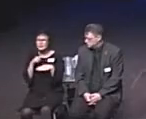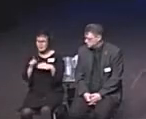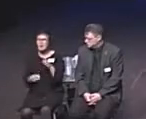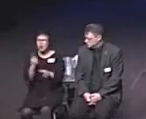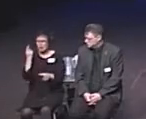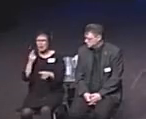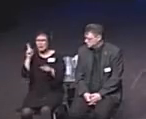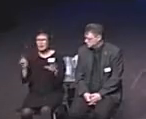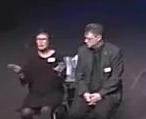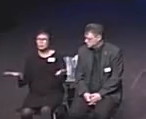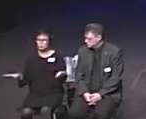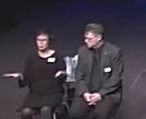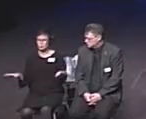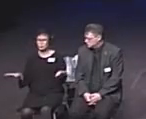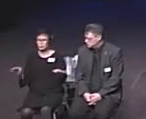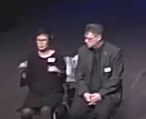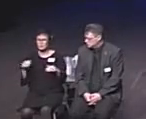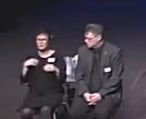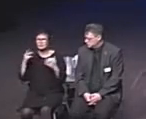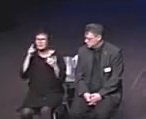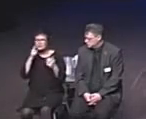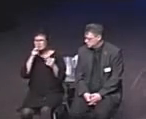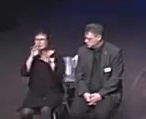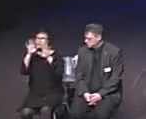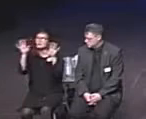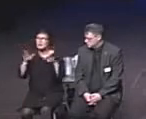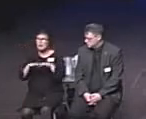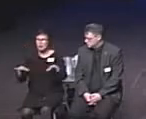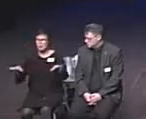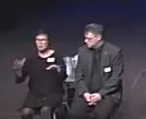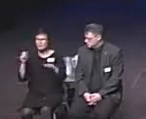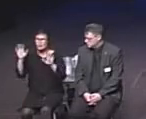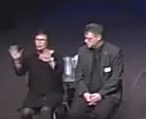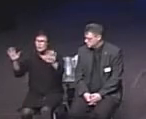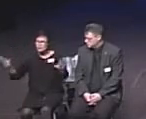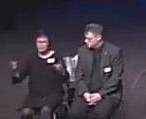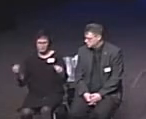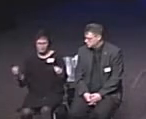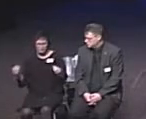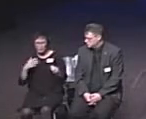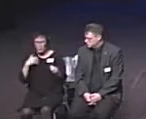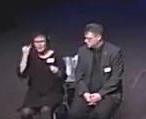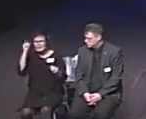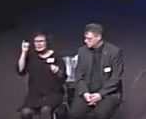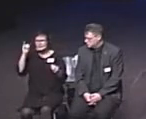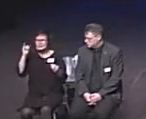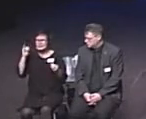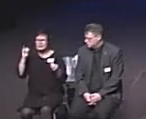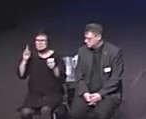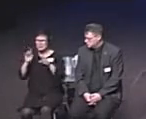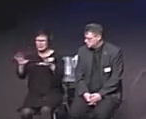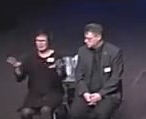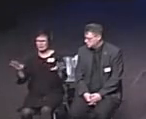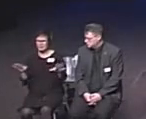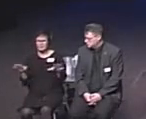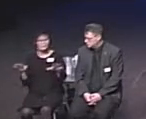You need to reflect. This is see with other eyes. This is touch and feel and try to guess. This is,